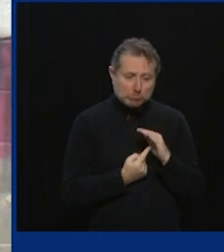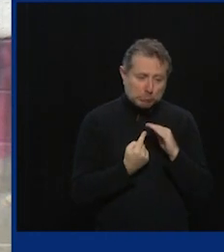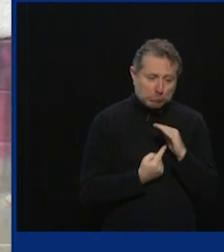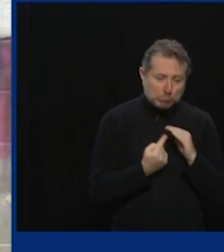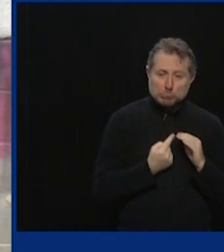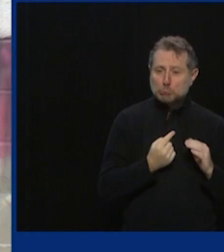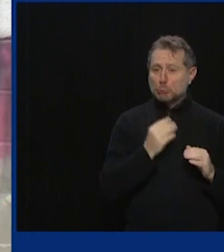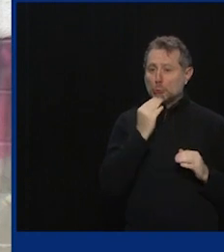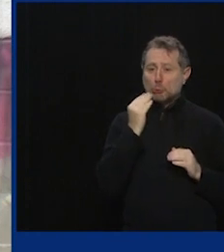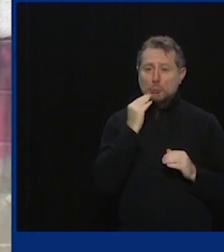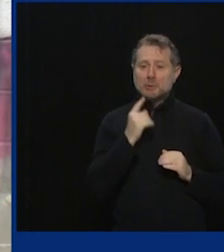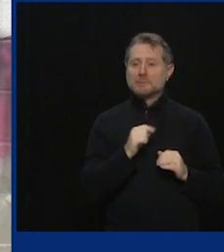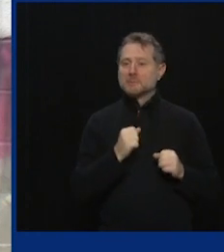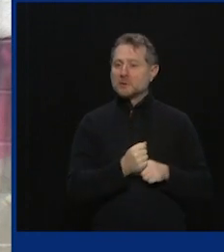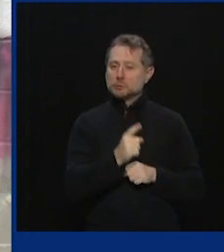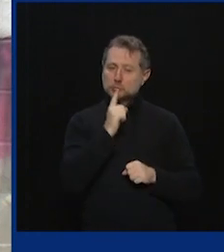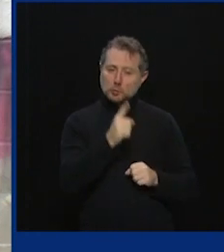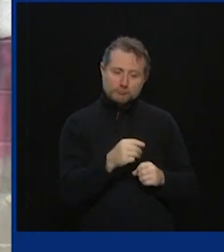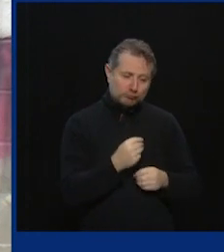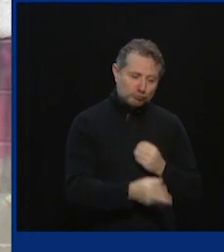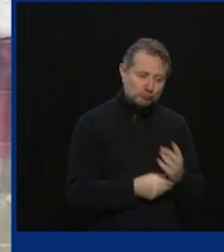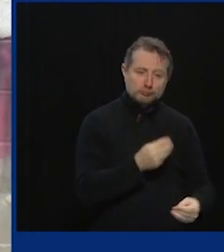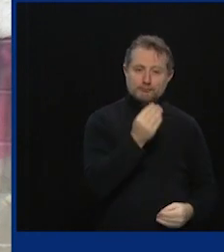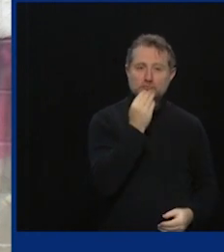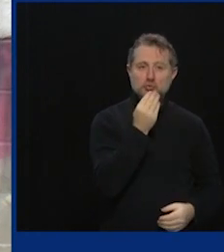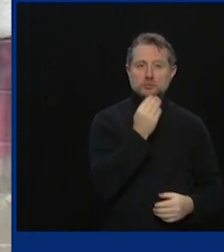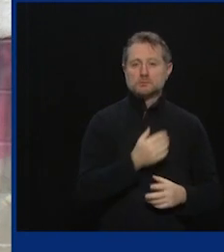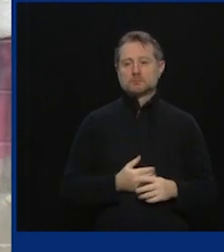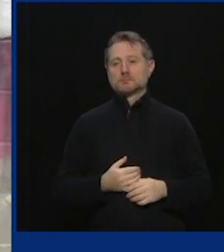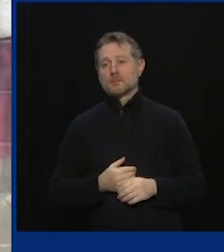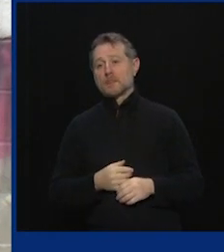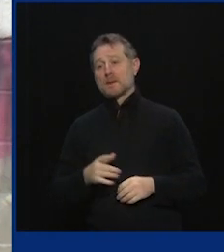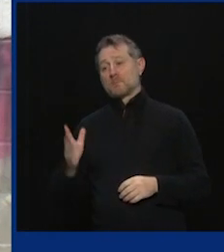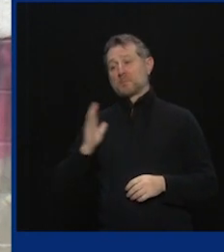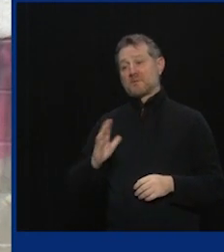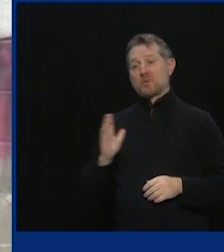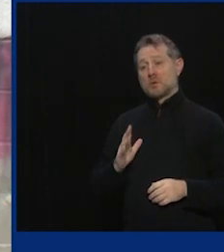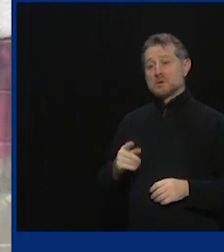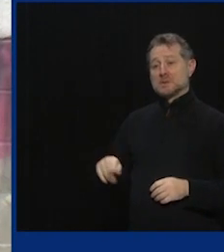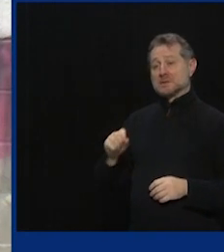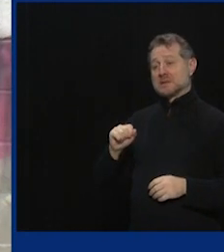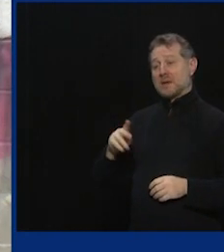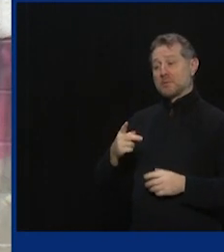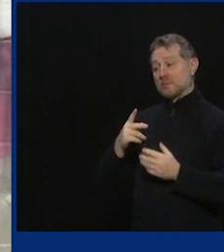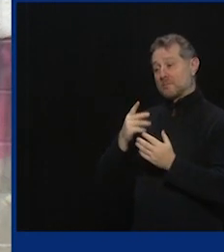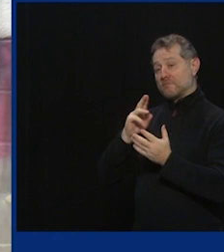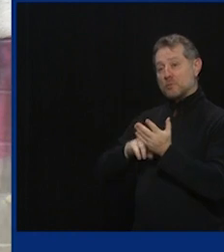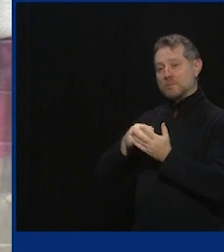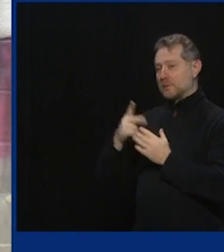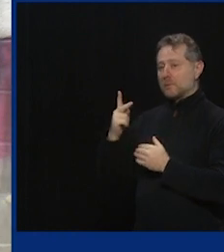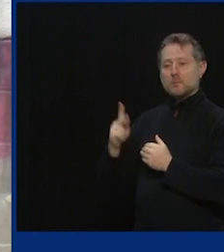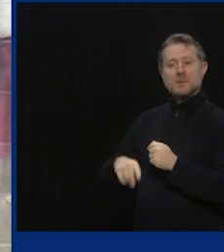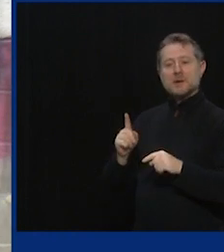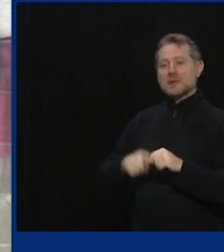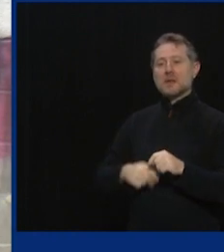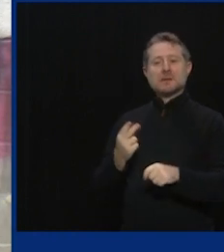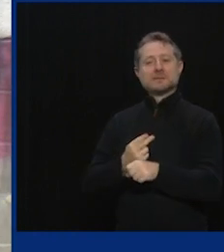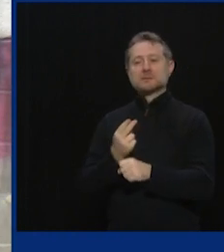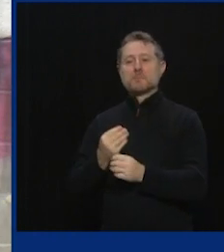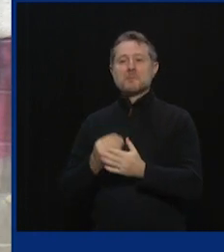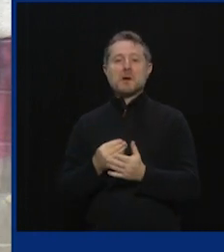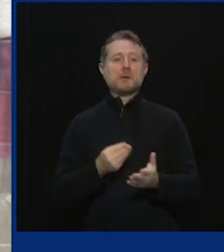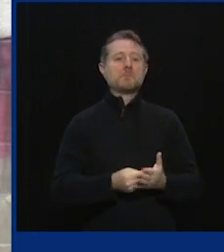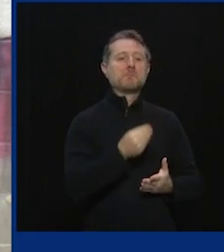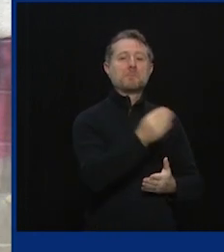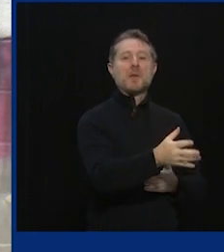that they're able to eat tonight. Before this, if they were in a SNAP program, they wouldn't have been able to buy a prepared or hot